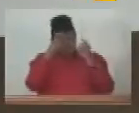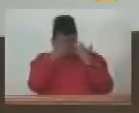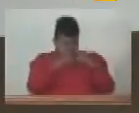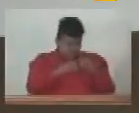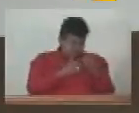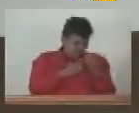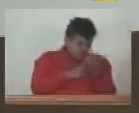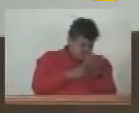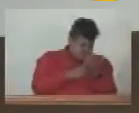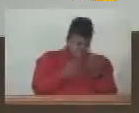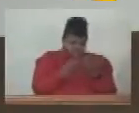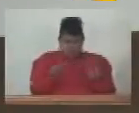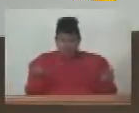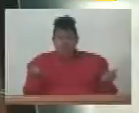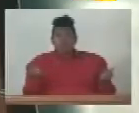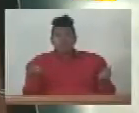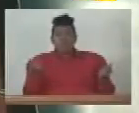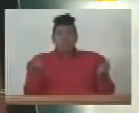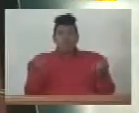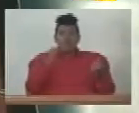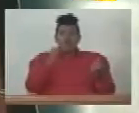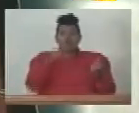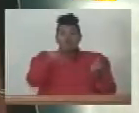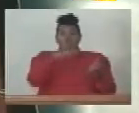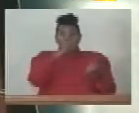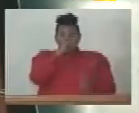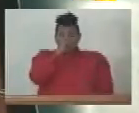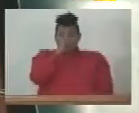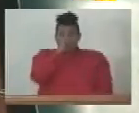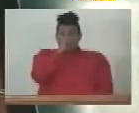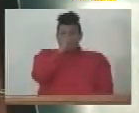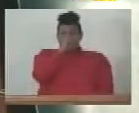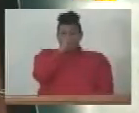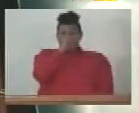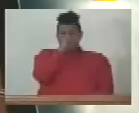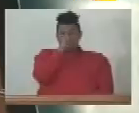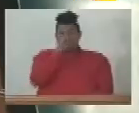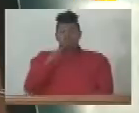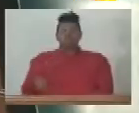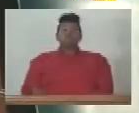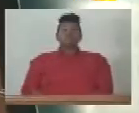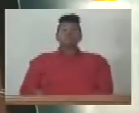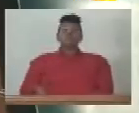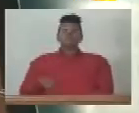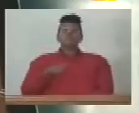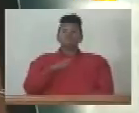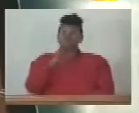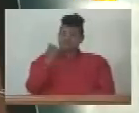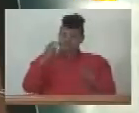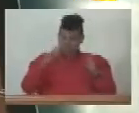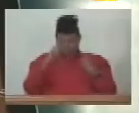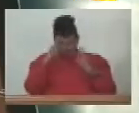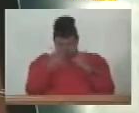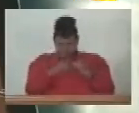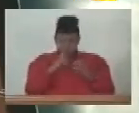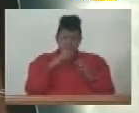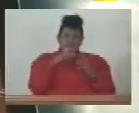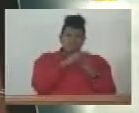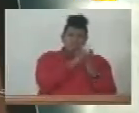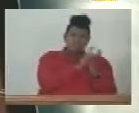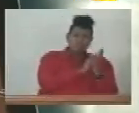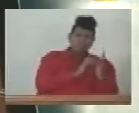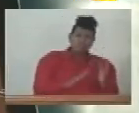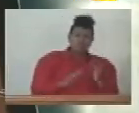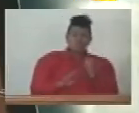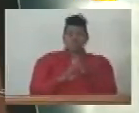will be adjusted, litigants, prosecutors, defense counsel, lawyers will have to